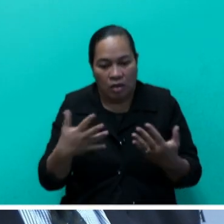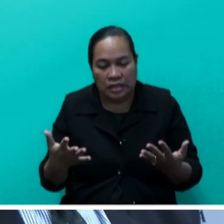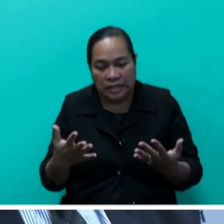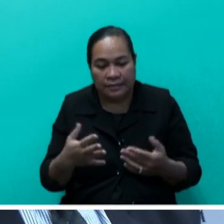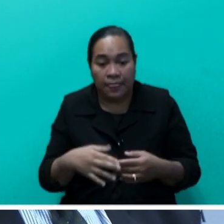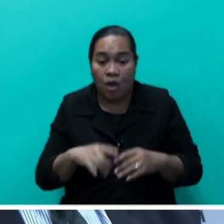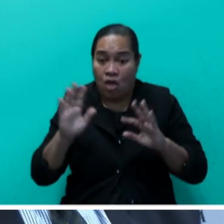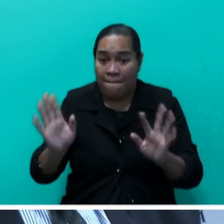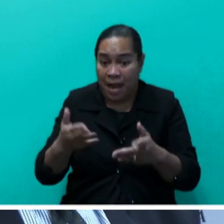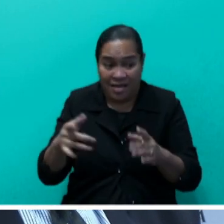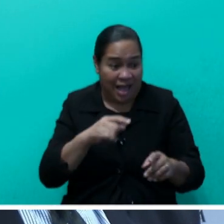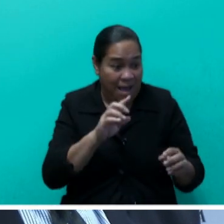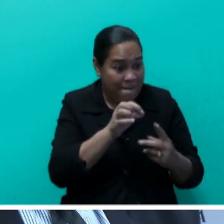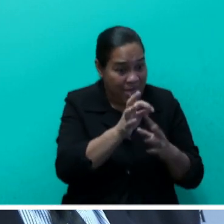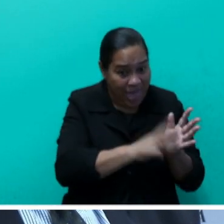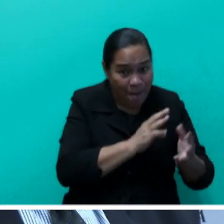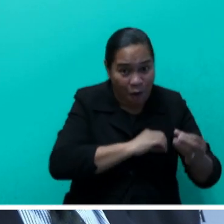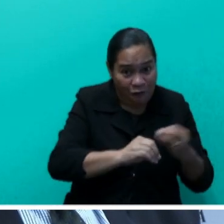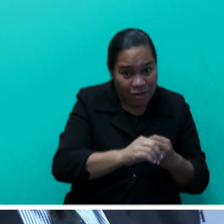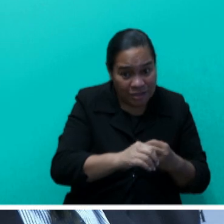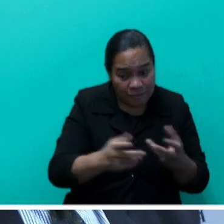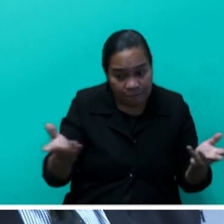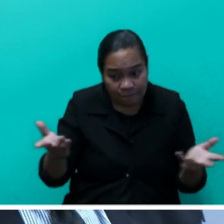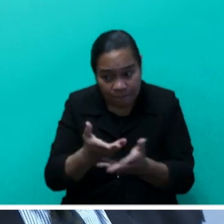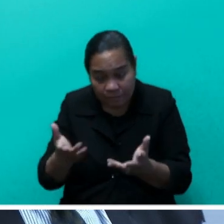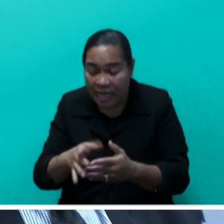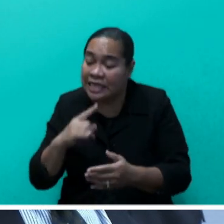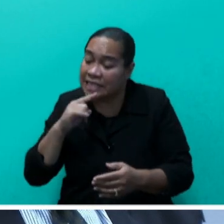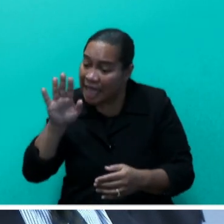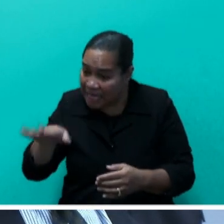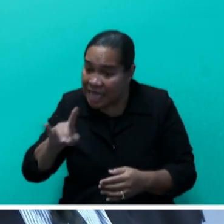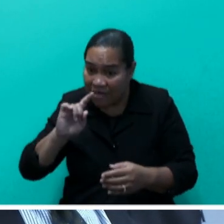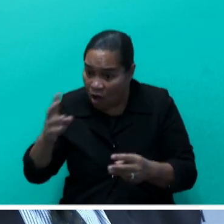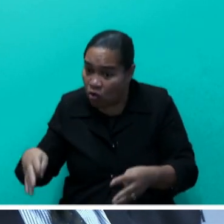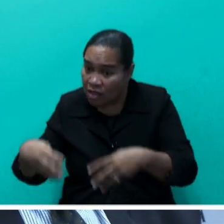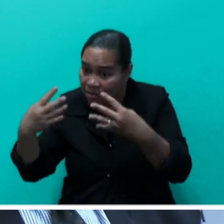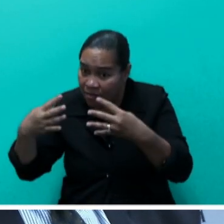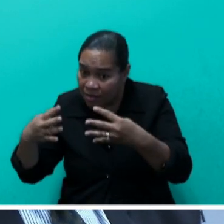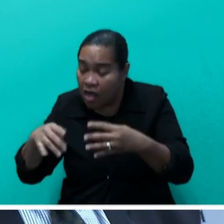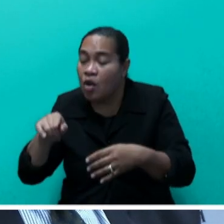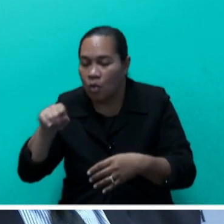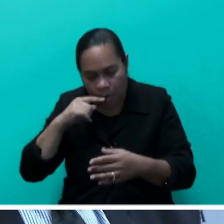the players by the Prime Minister's office that they would be paid the quarter-final bonus they demanded